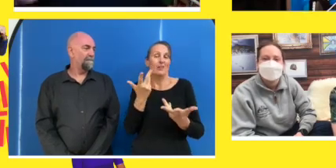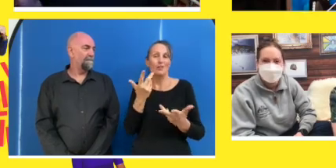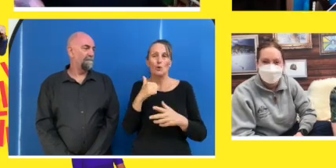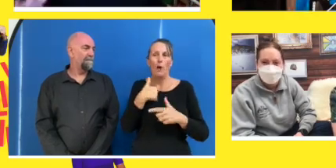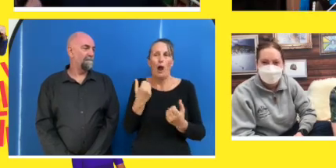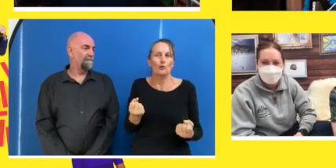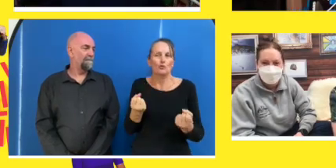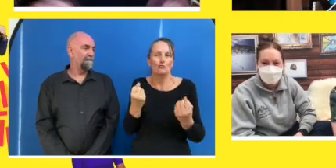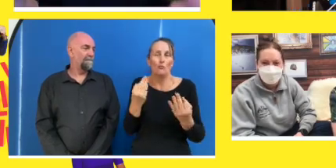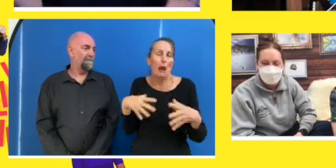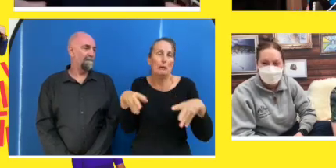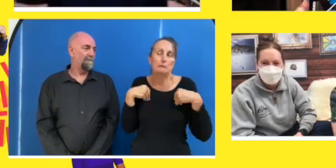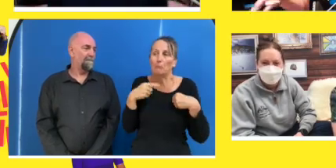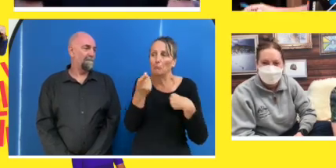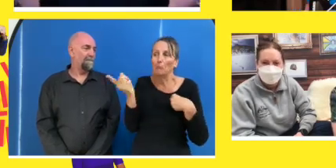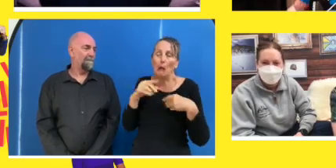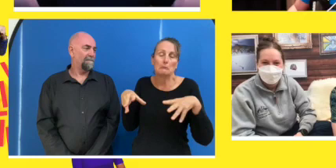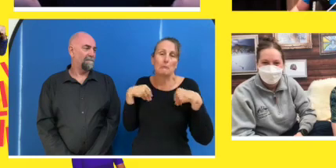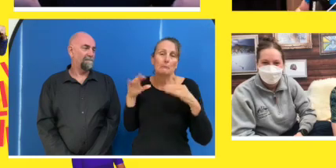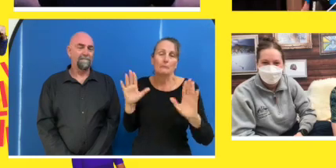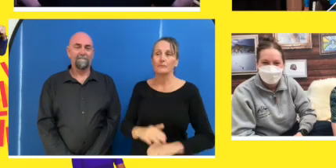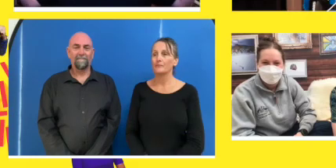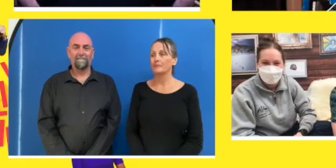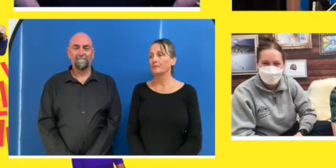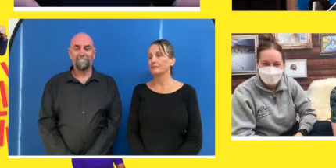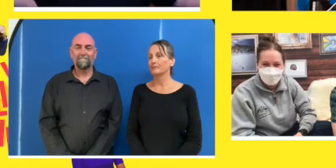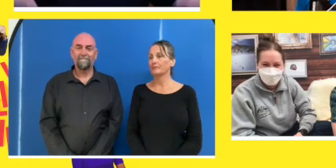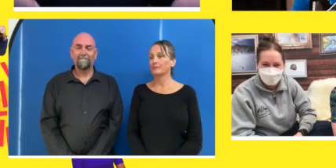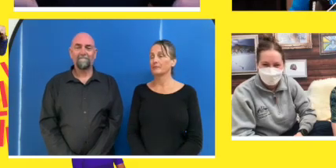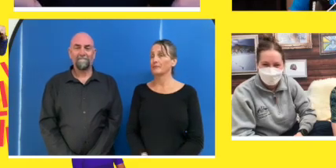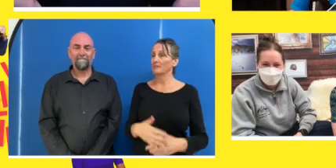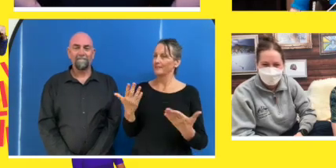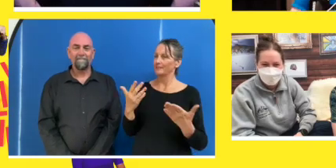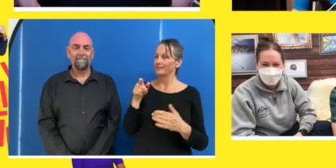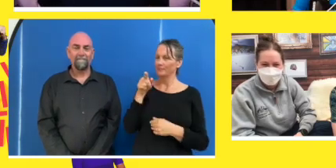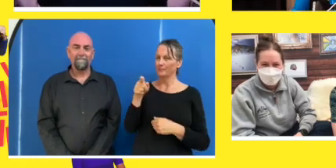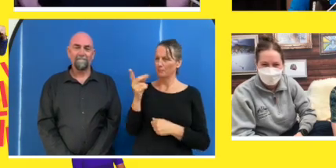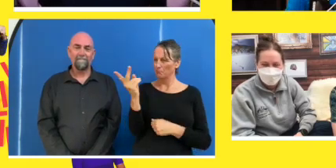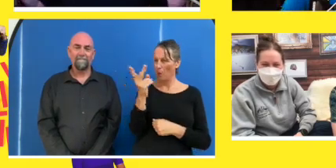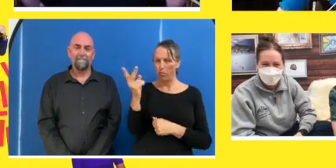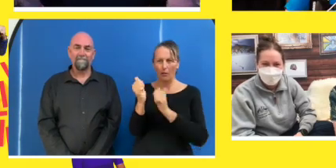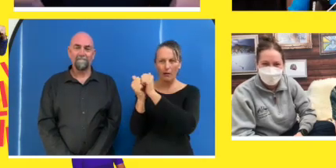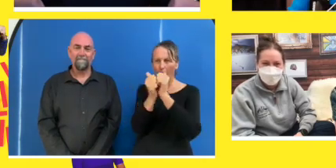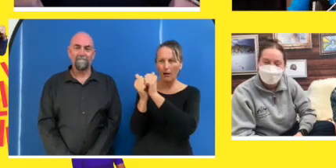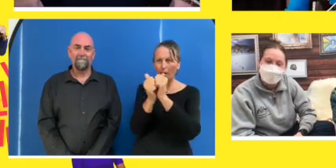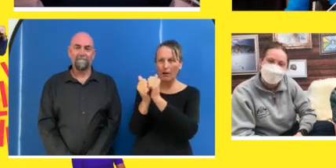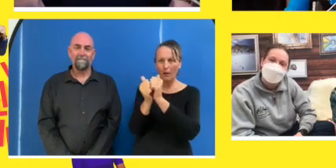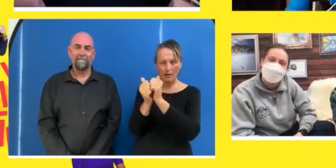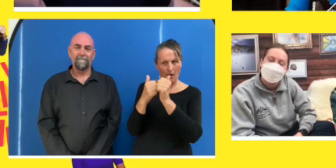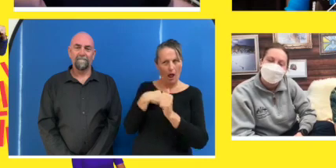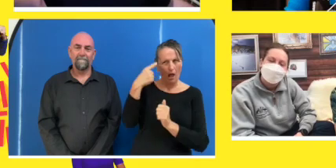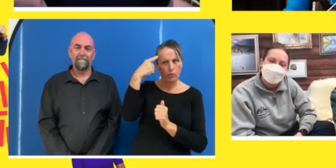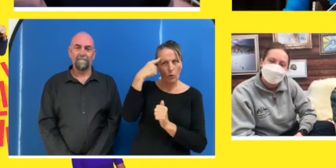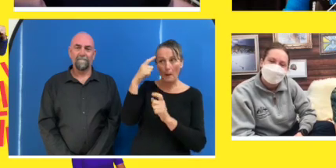Pat Jensen thing. This is an Australian sport thing. You've got to have some weird relationship